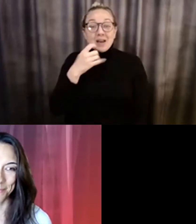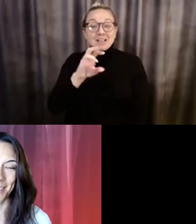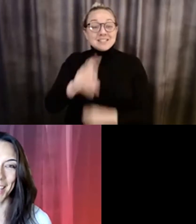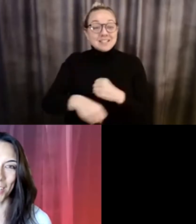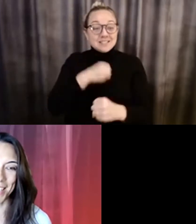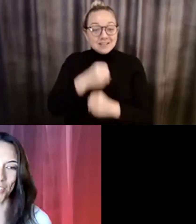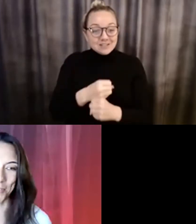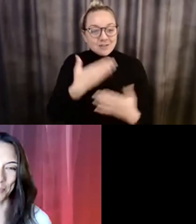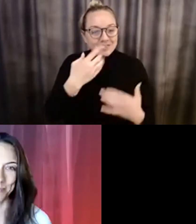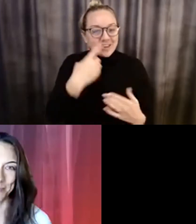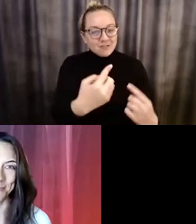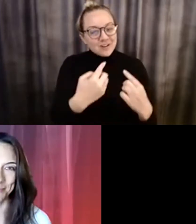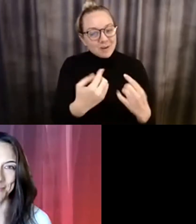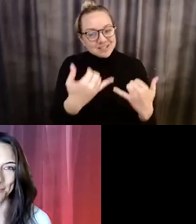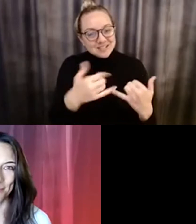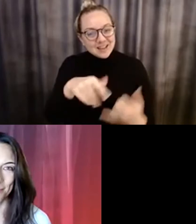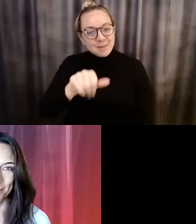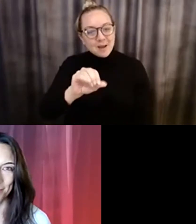Paola. Thank you, Cassandra.